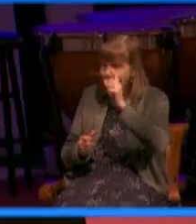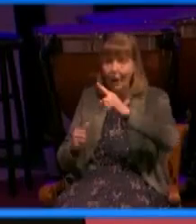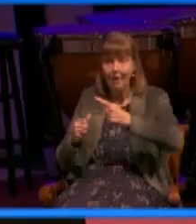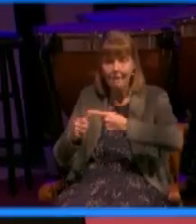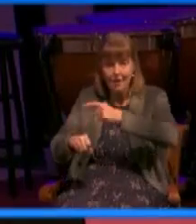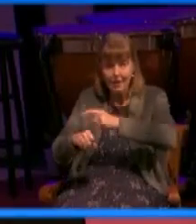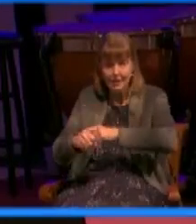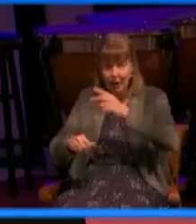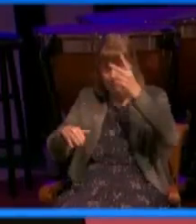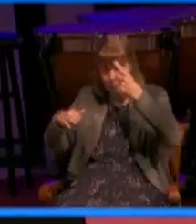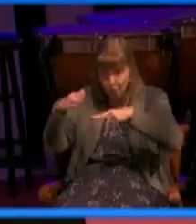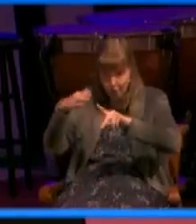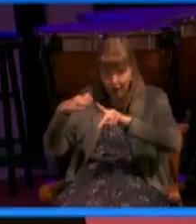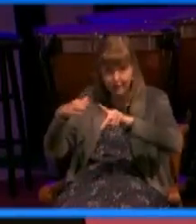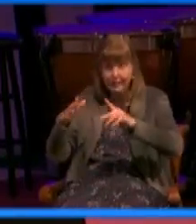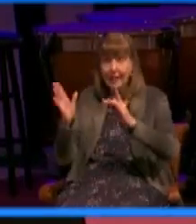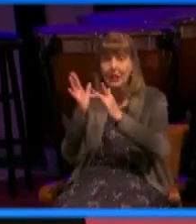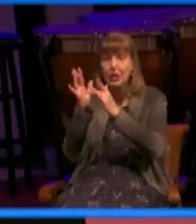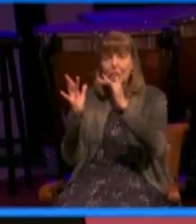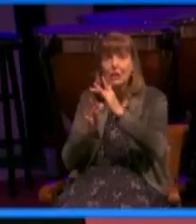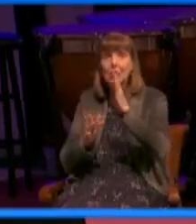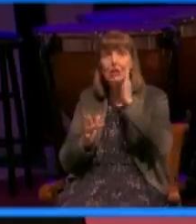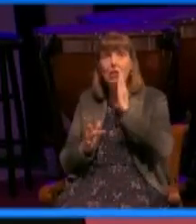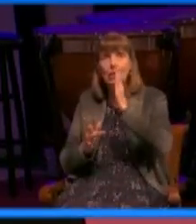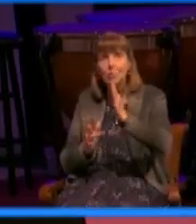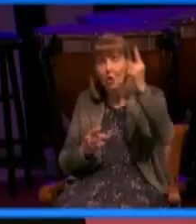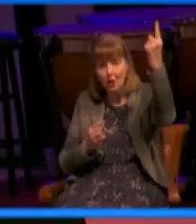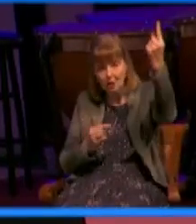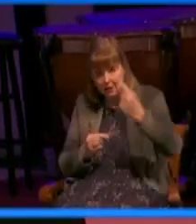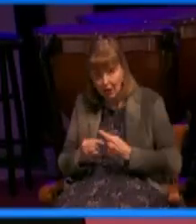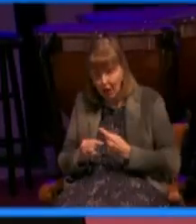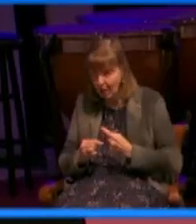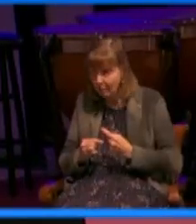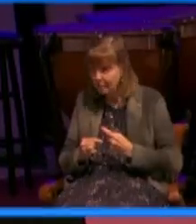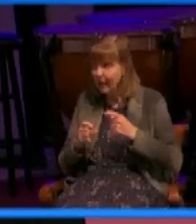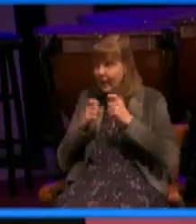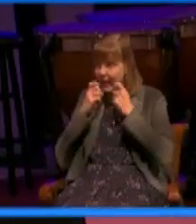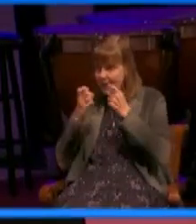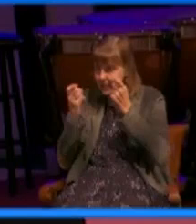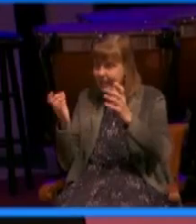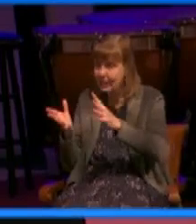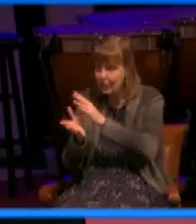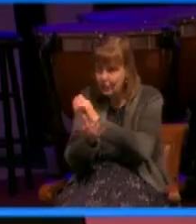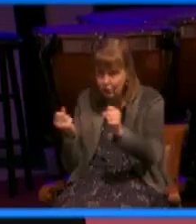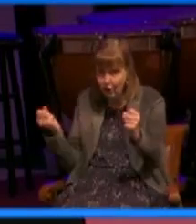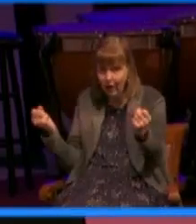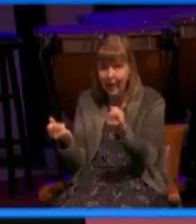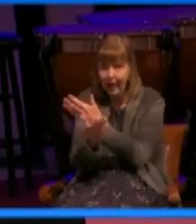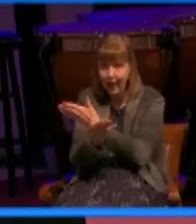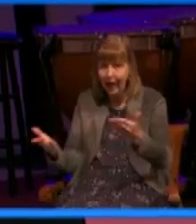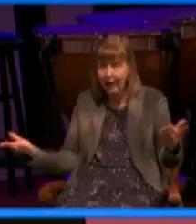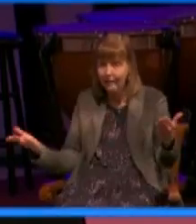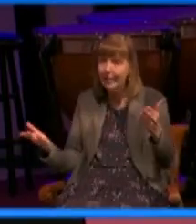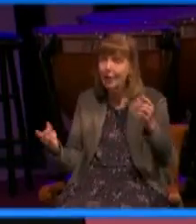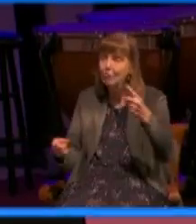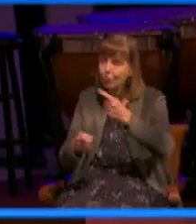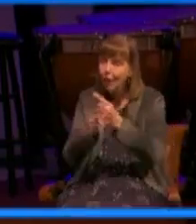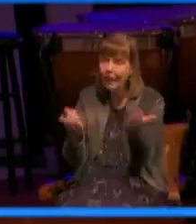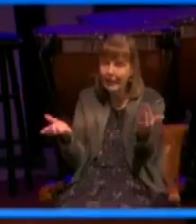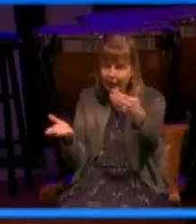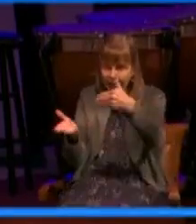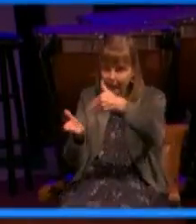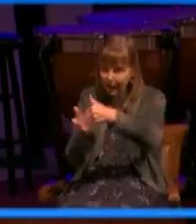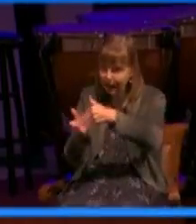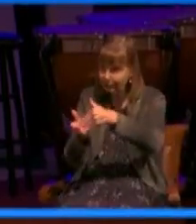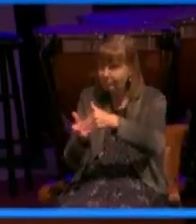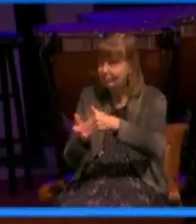destroy Satan, get rid of sin, and make everything right again, reestablishing, if you will, the Garden of Eden.